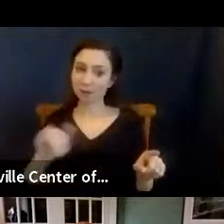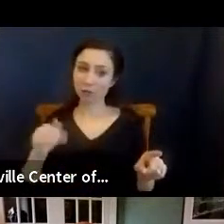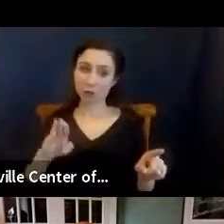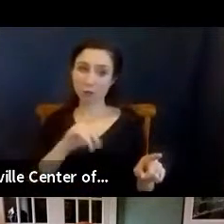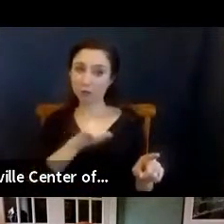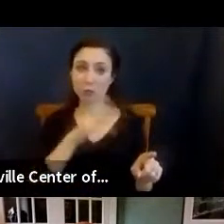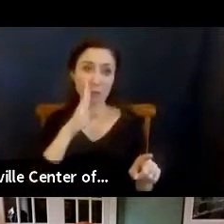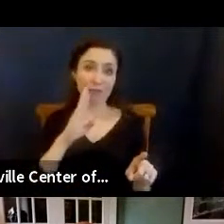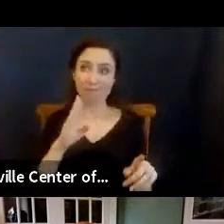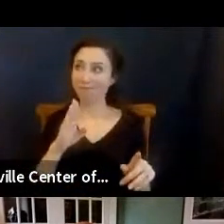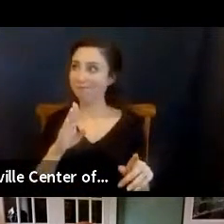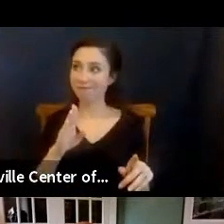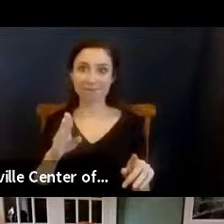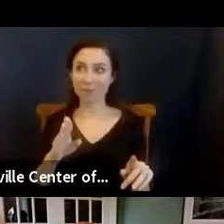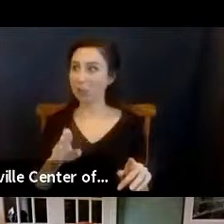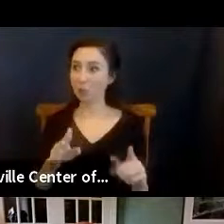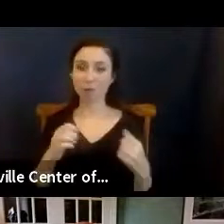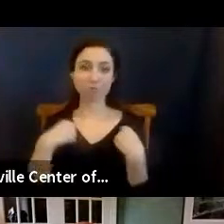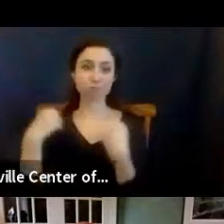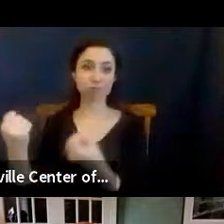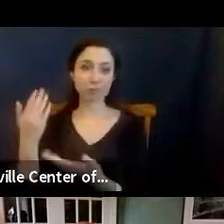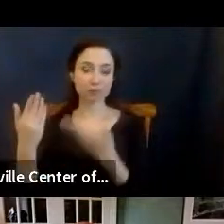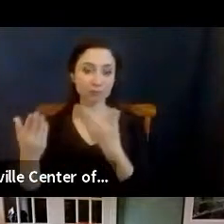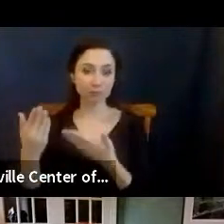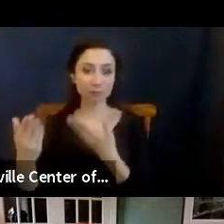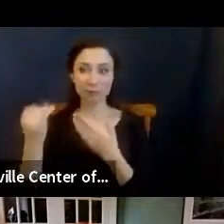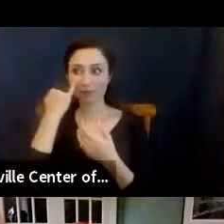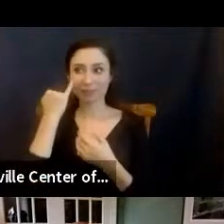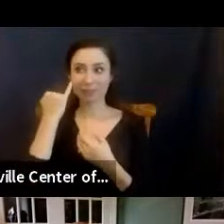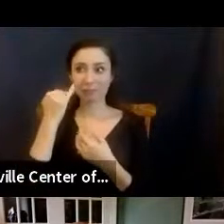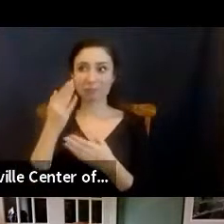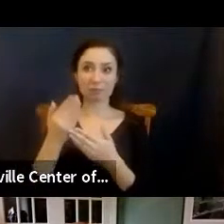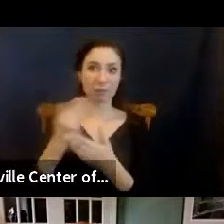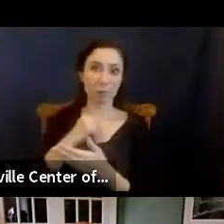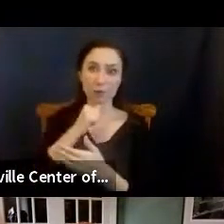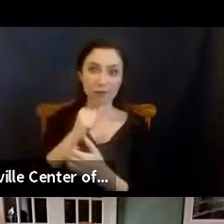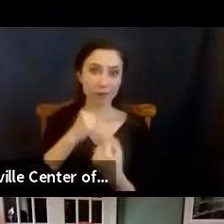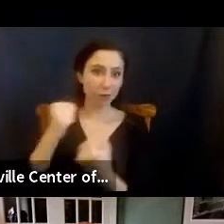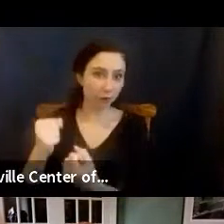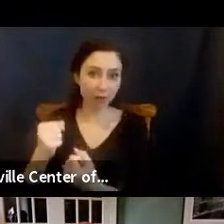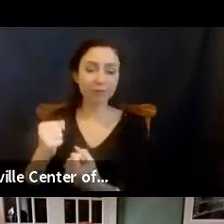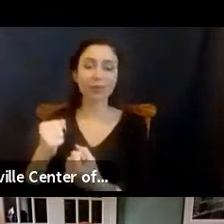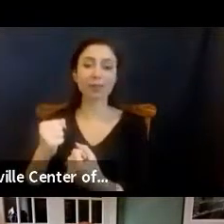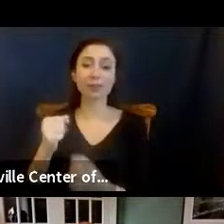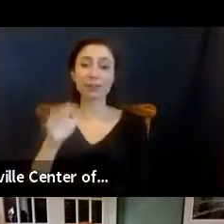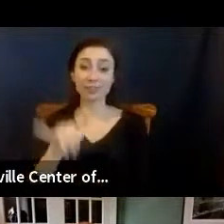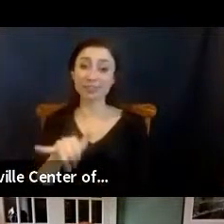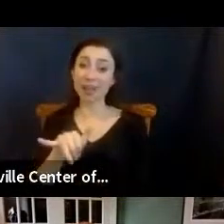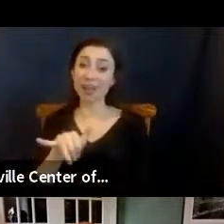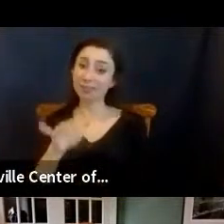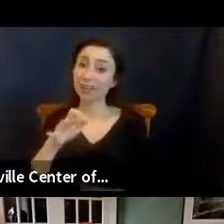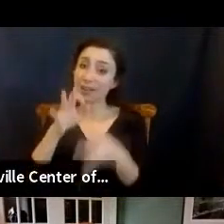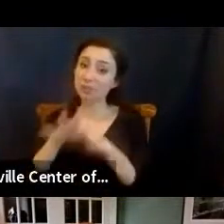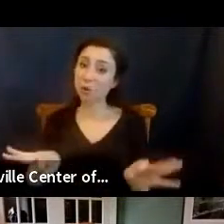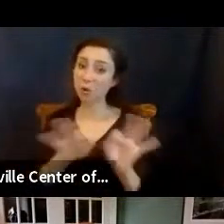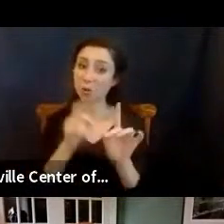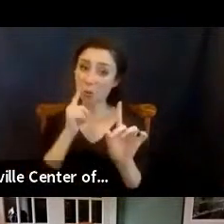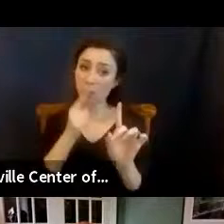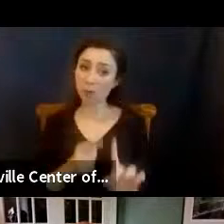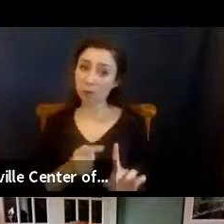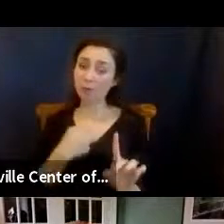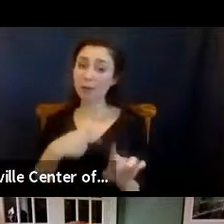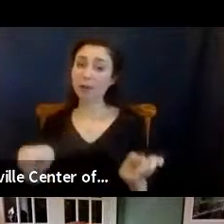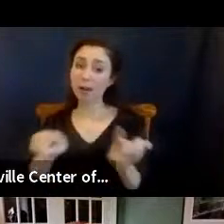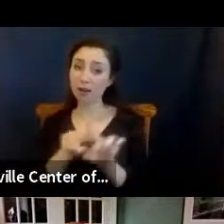they're going to find a way, and maybe they're in a car when they wouldn't have been in a car otherwise. That's a very valid point. But I do